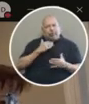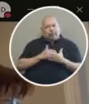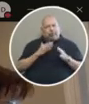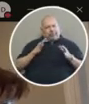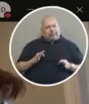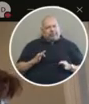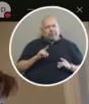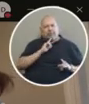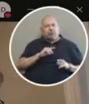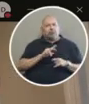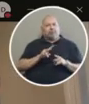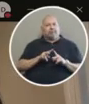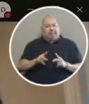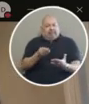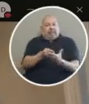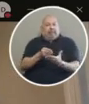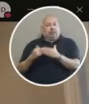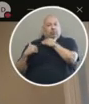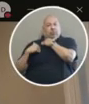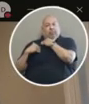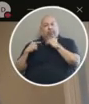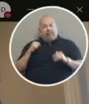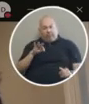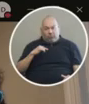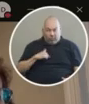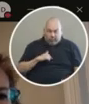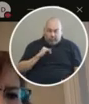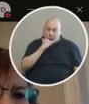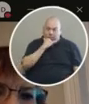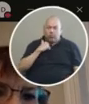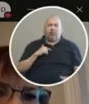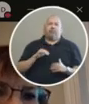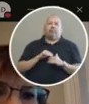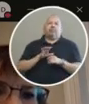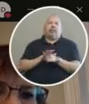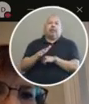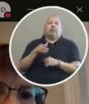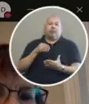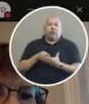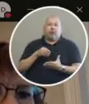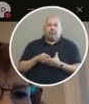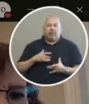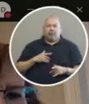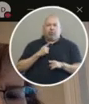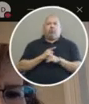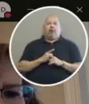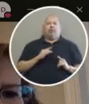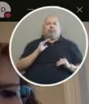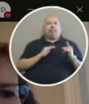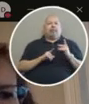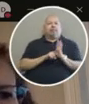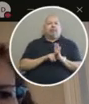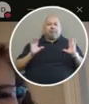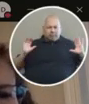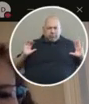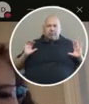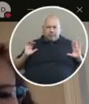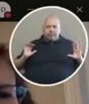fiscally responsible. If we're wrong, we're going to have extra money. If we're right, we're going to have a balanced budget.